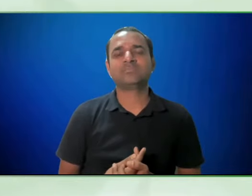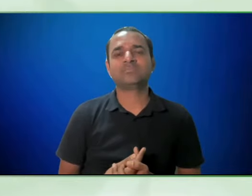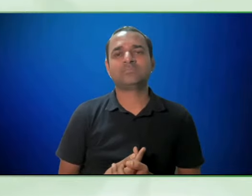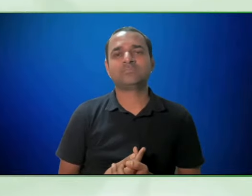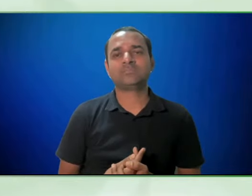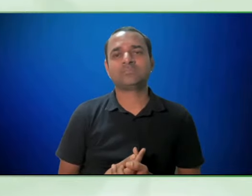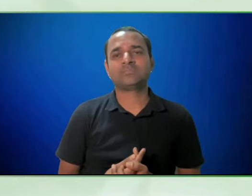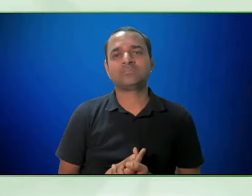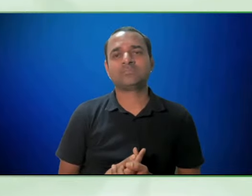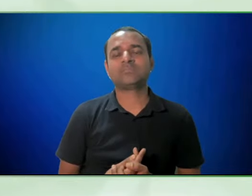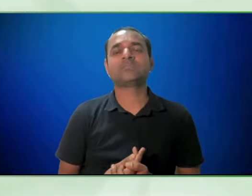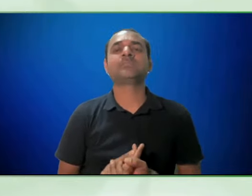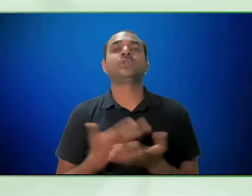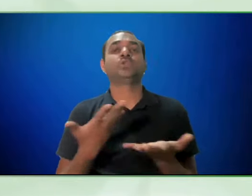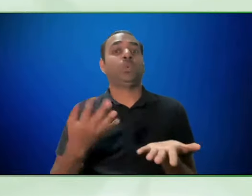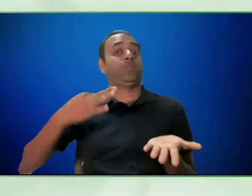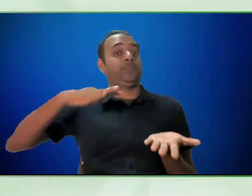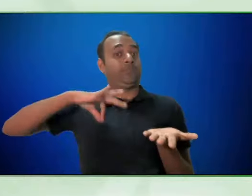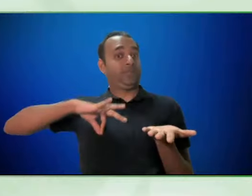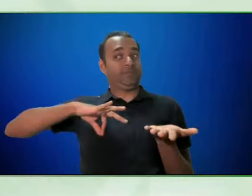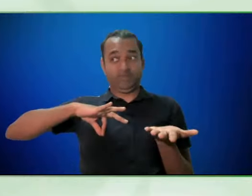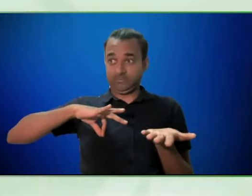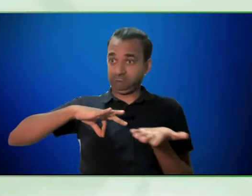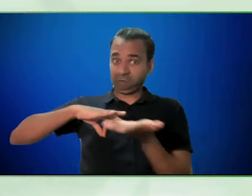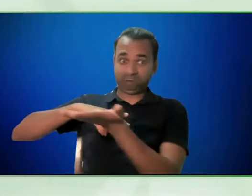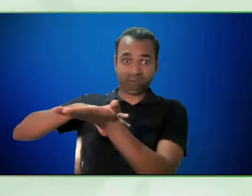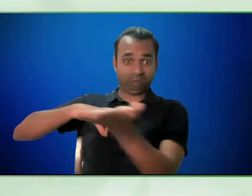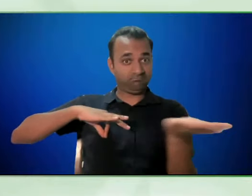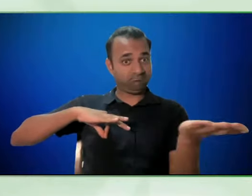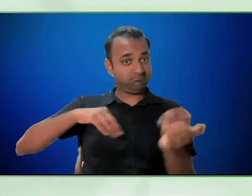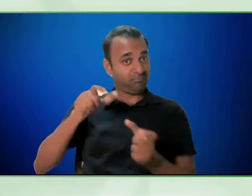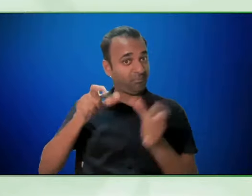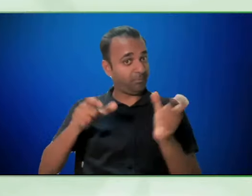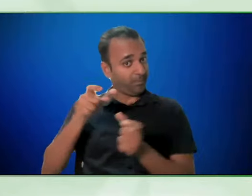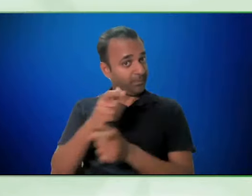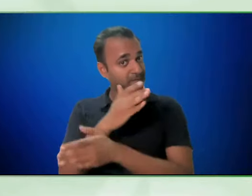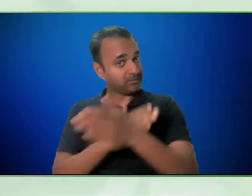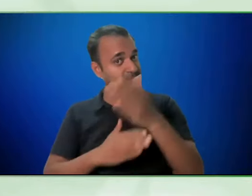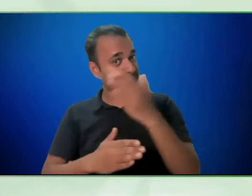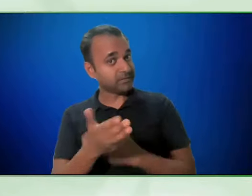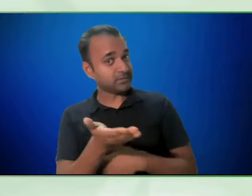about what was the main finding in the report? Main finding?